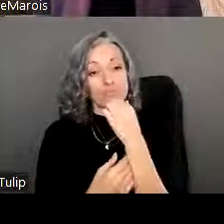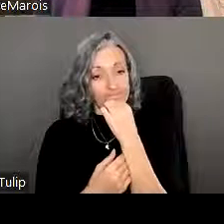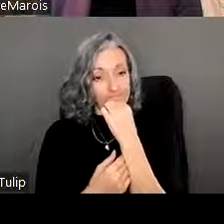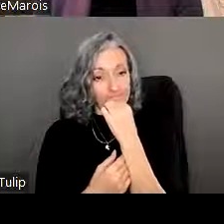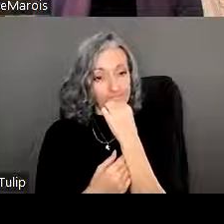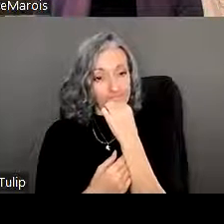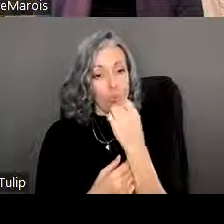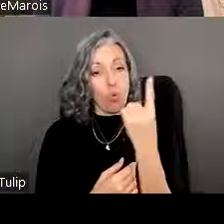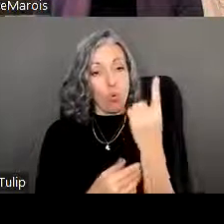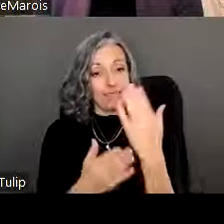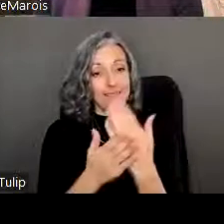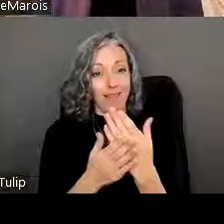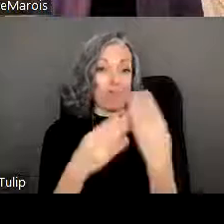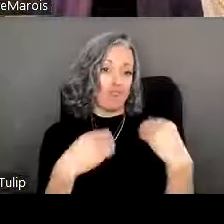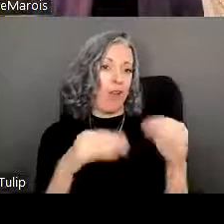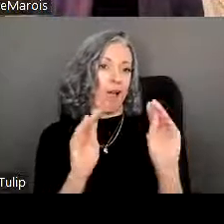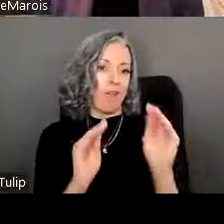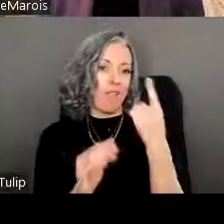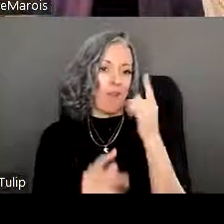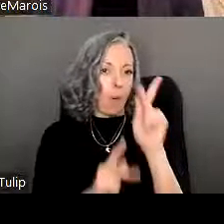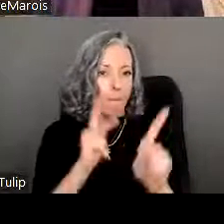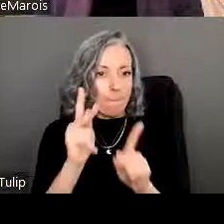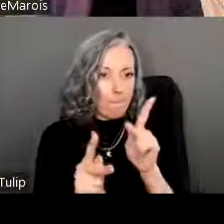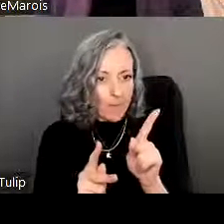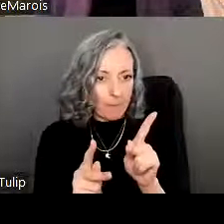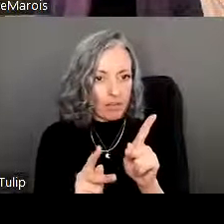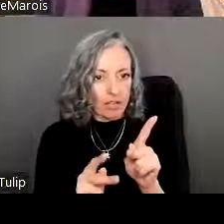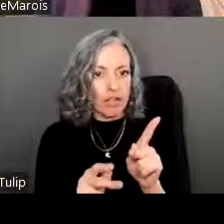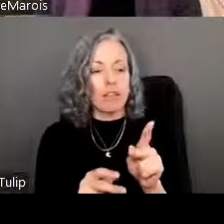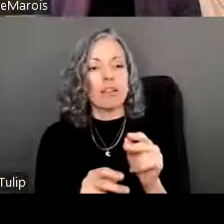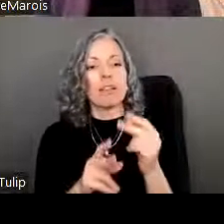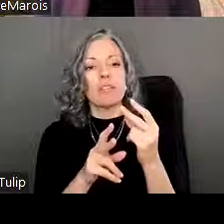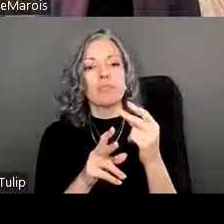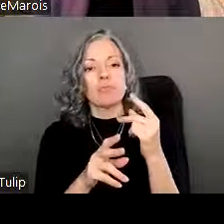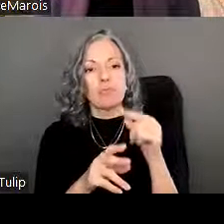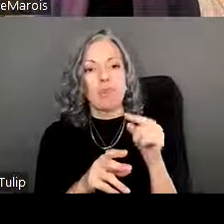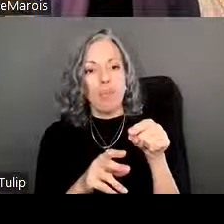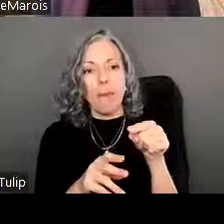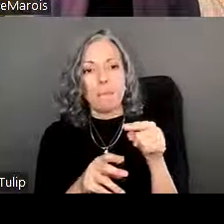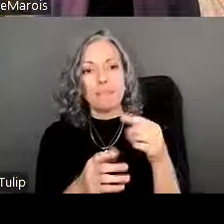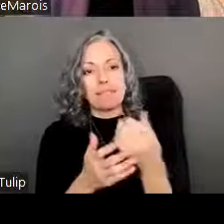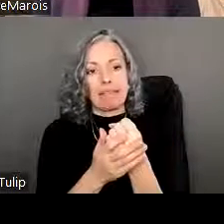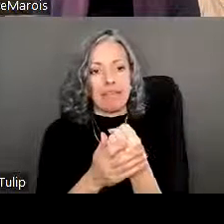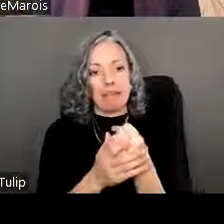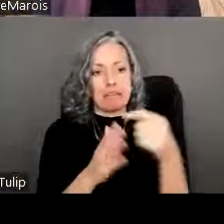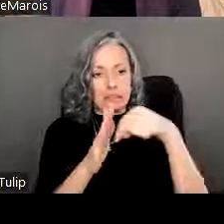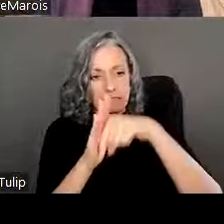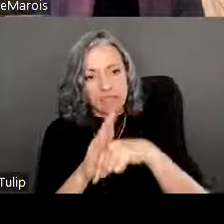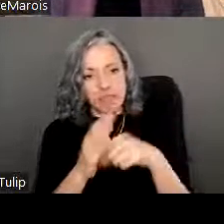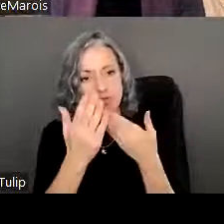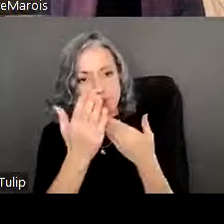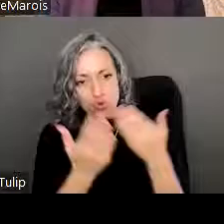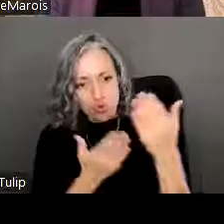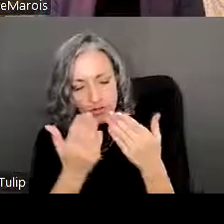a one-stop shop for people upon diagnosis and family caregivers to get some intensive services using the